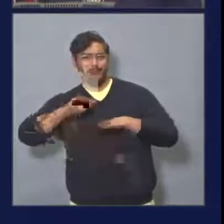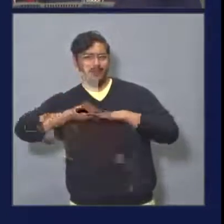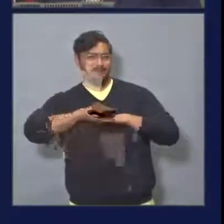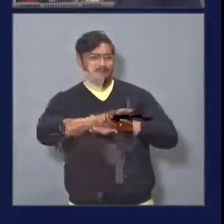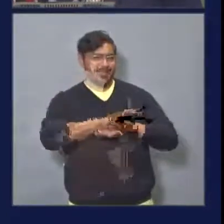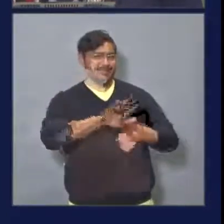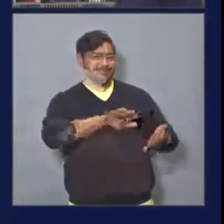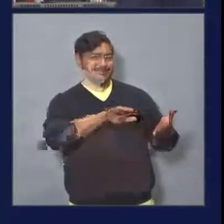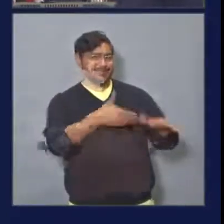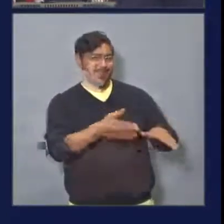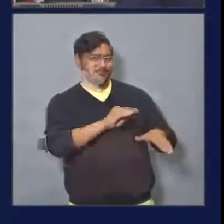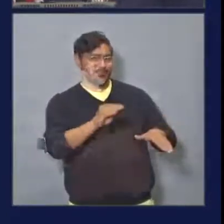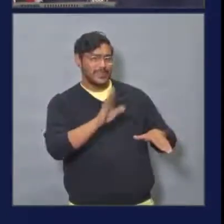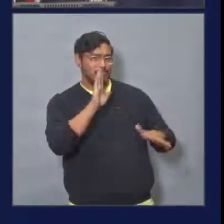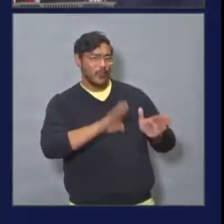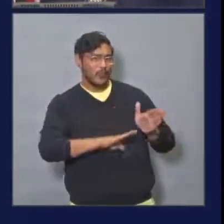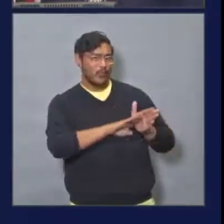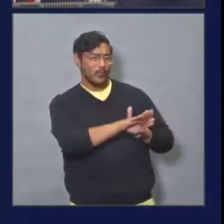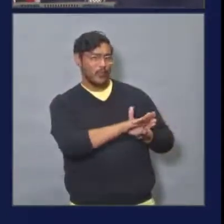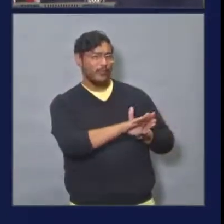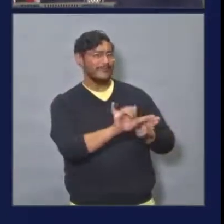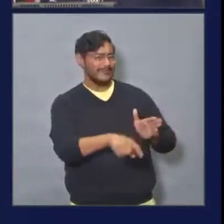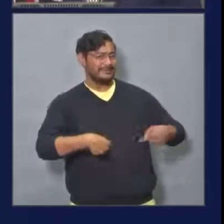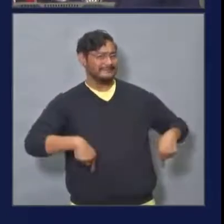our county. The next slide.